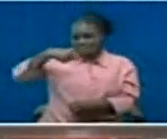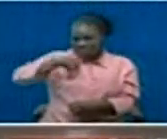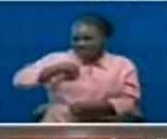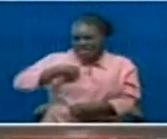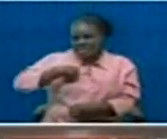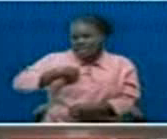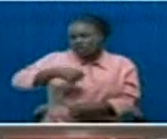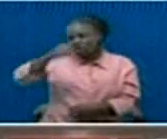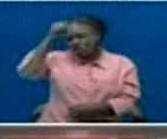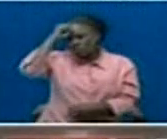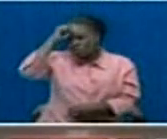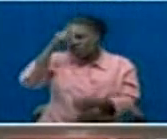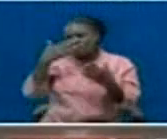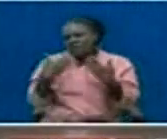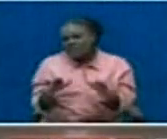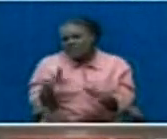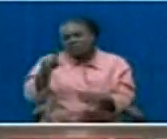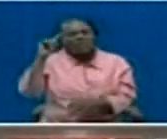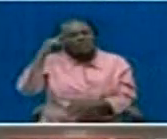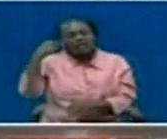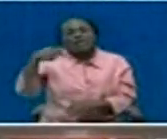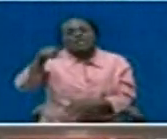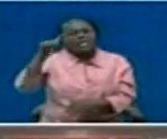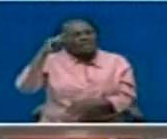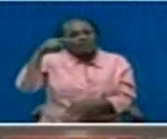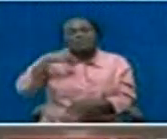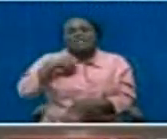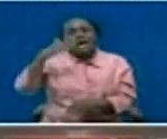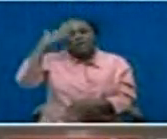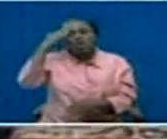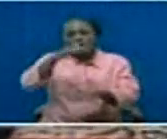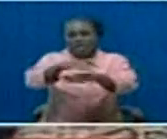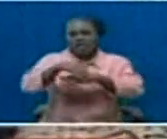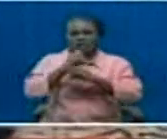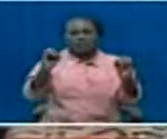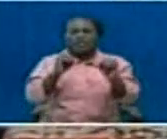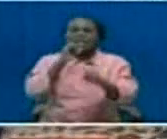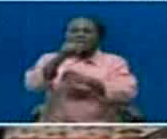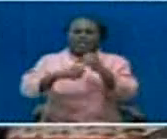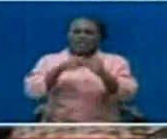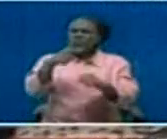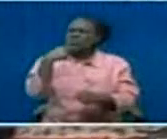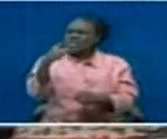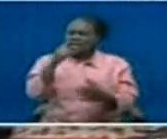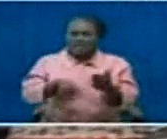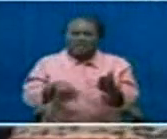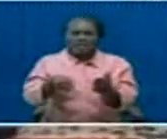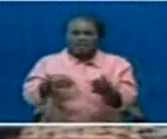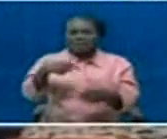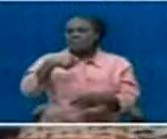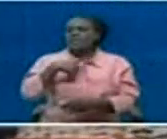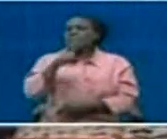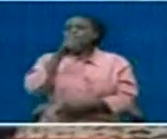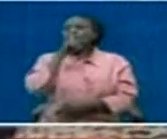was illiterate. No. So she didn't think I was literate. So later on through the years... What did you say? How did you respond? No, I just